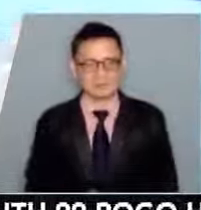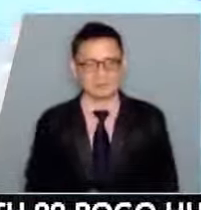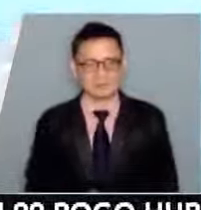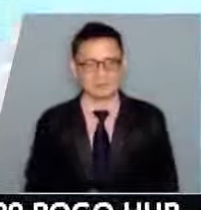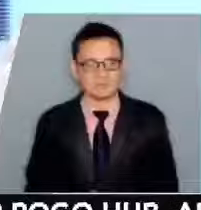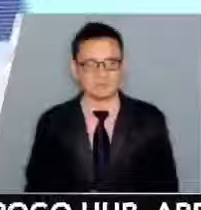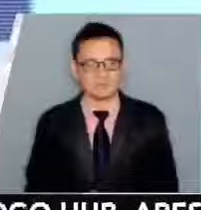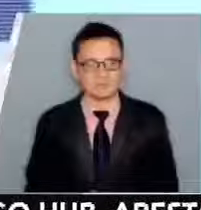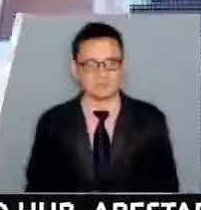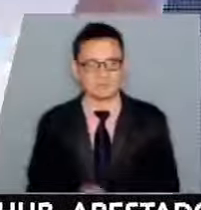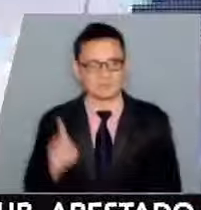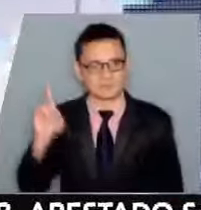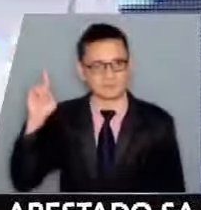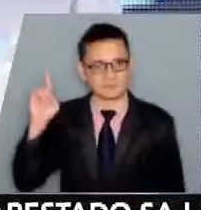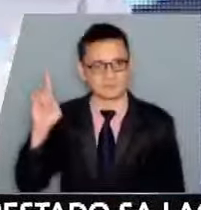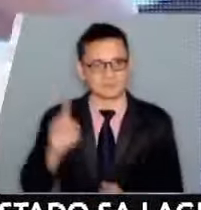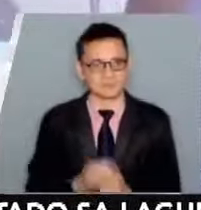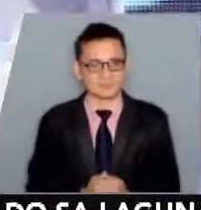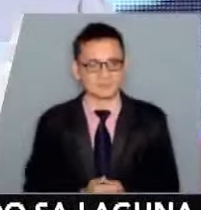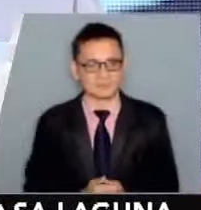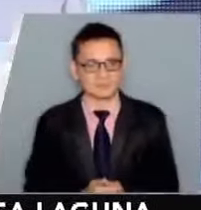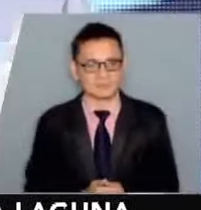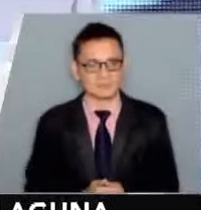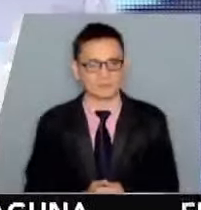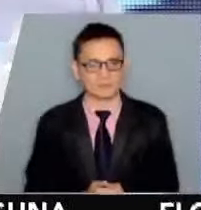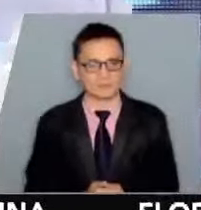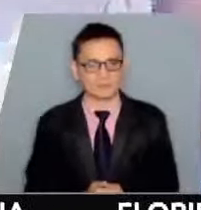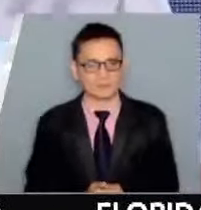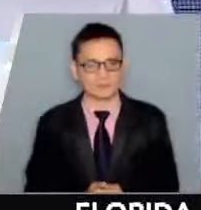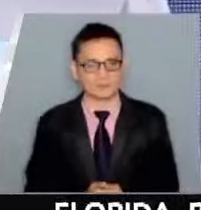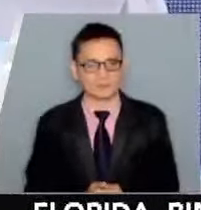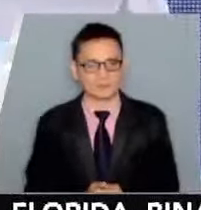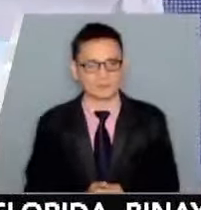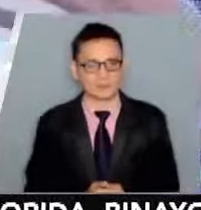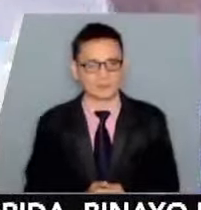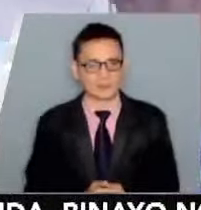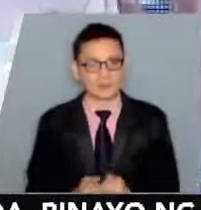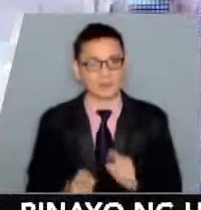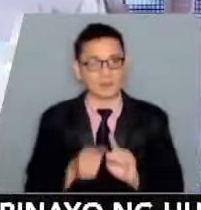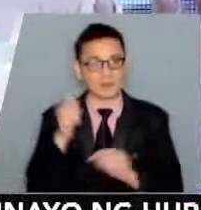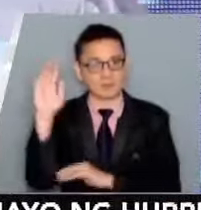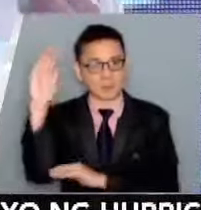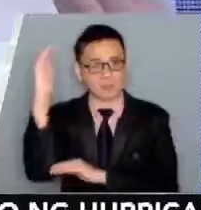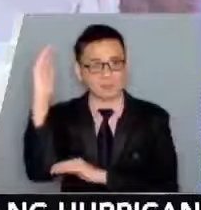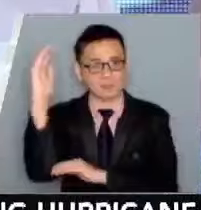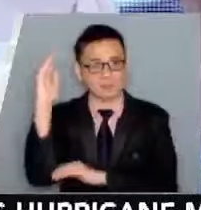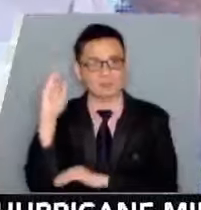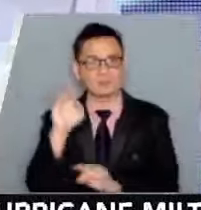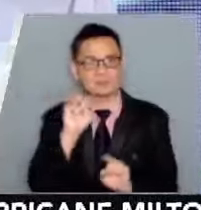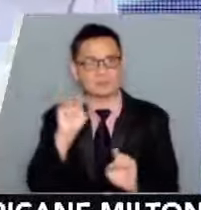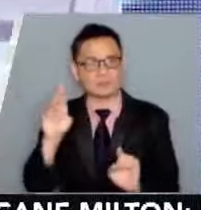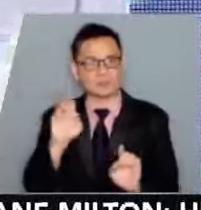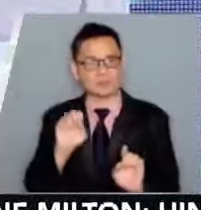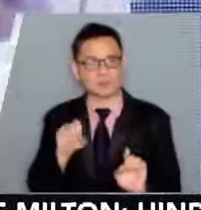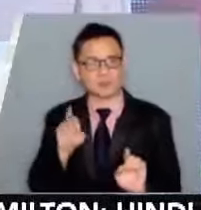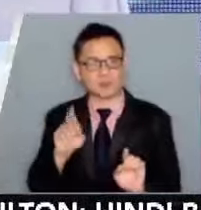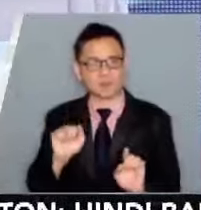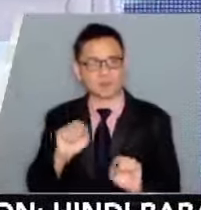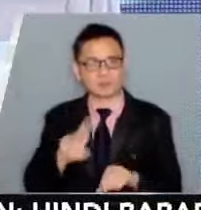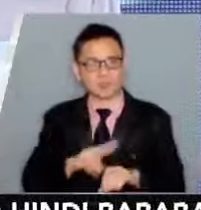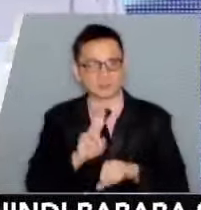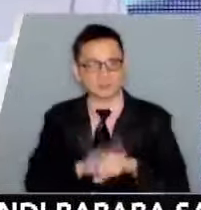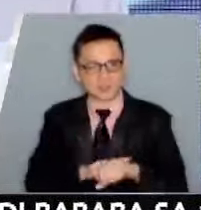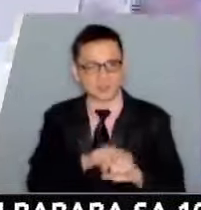Javi Valdez at Micah Kemochi. At sa pageant world naman, sina Mr. Supernational 2024 second runner-up Brandon Espiritu at